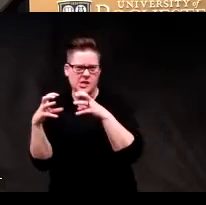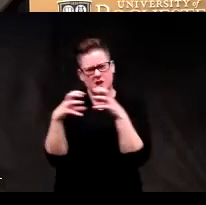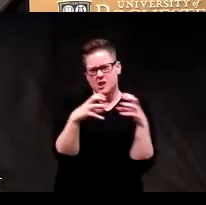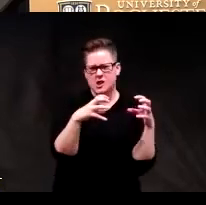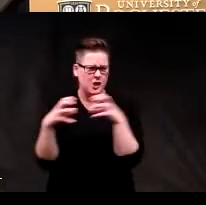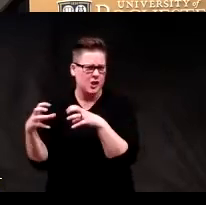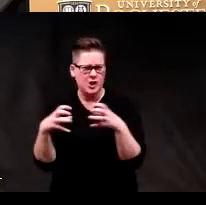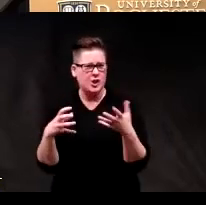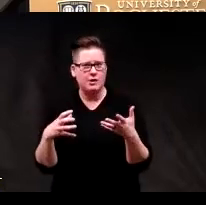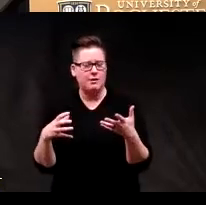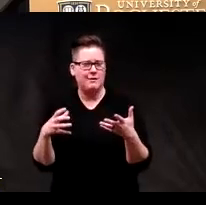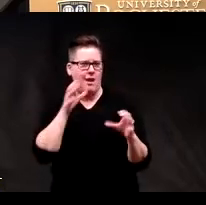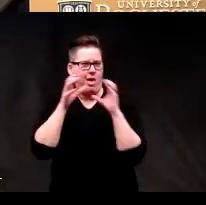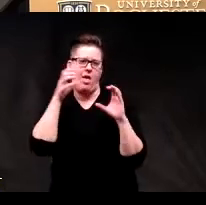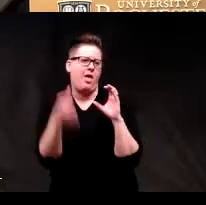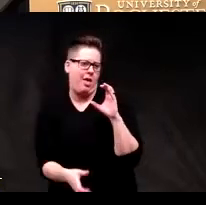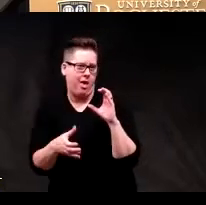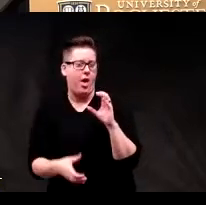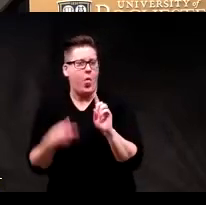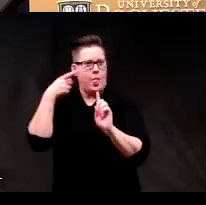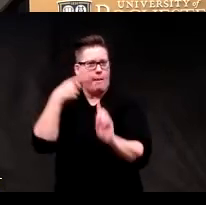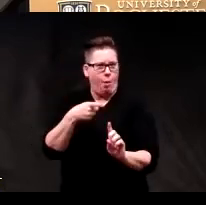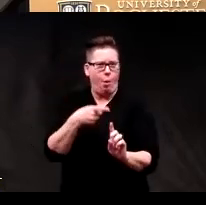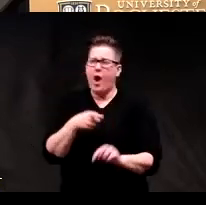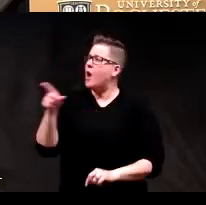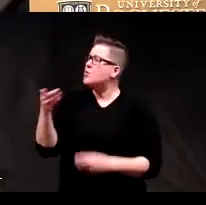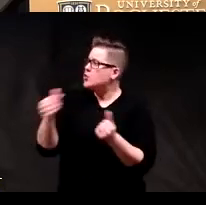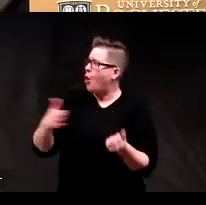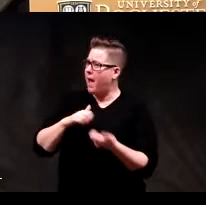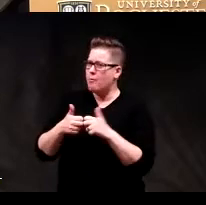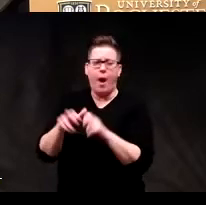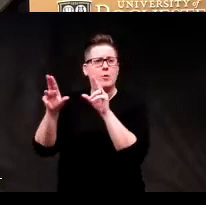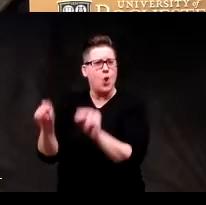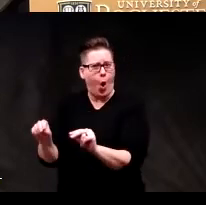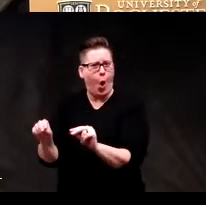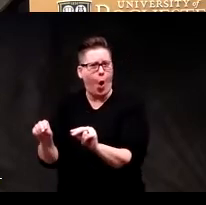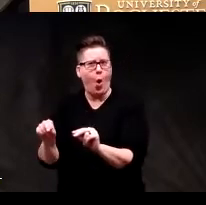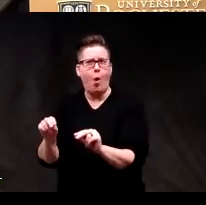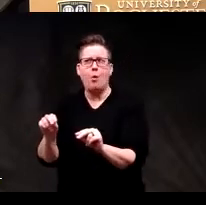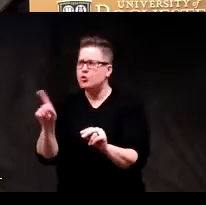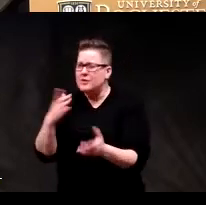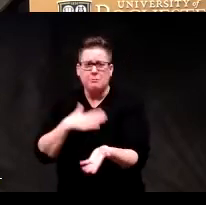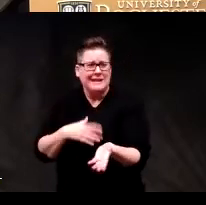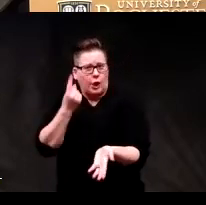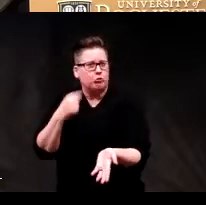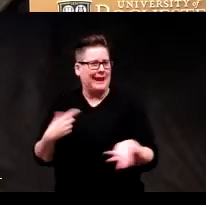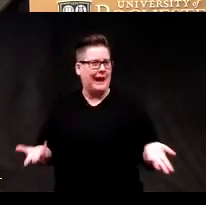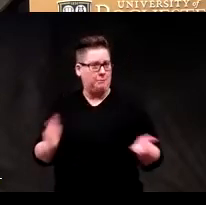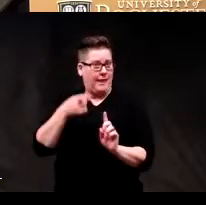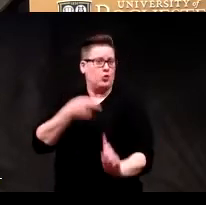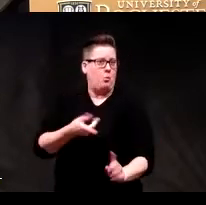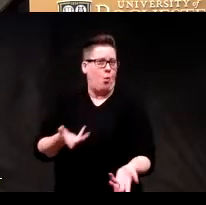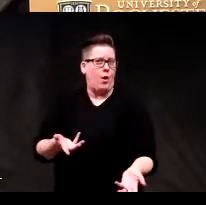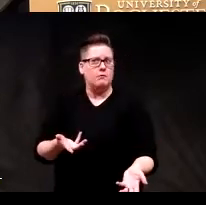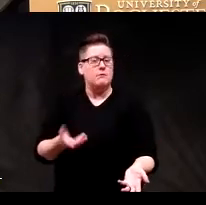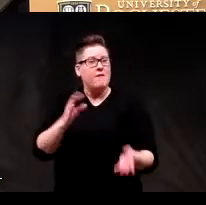interacting. And the point is that she doesn't want him to solve the problem. She just wants to be understood. And it does feel